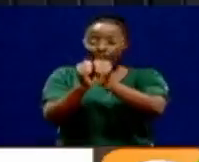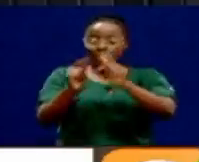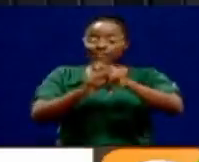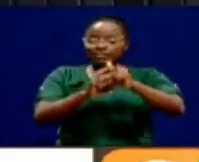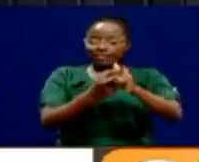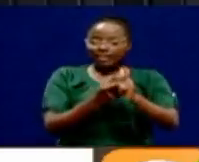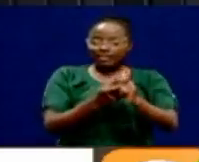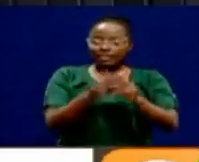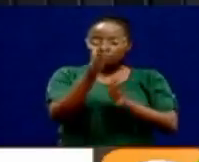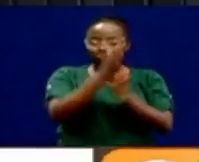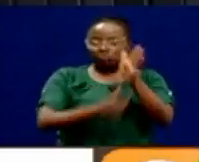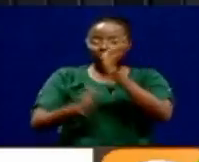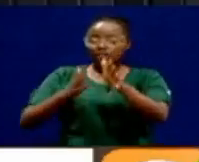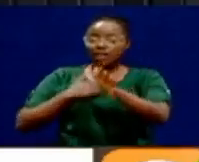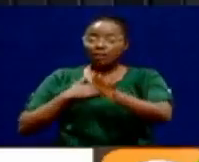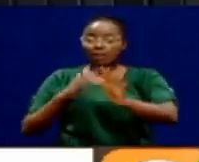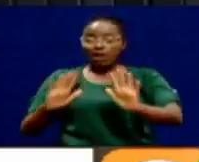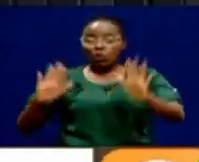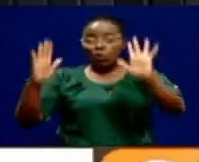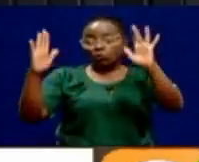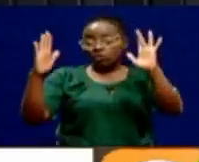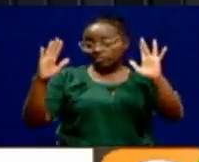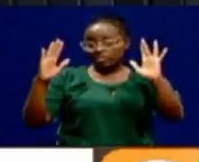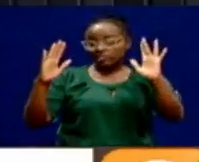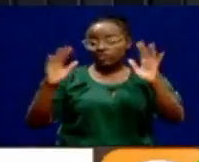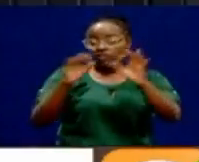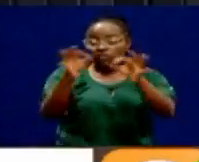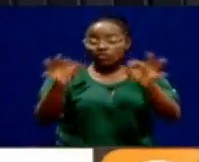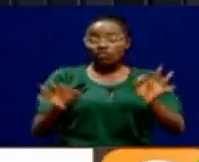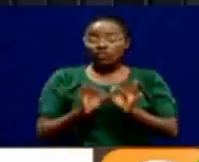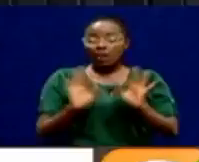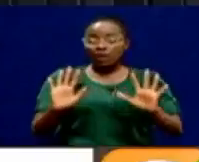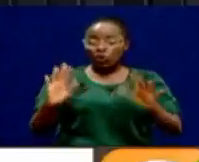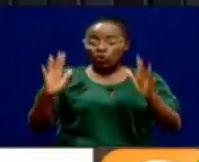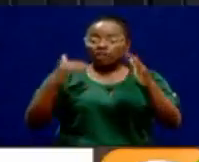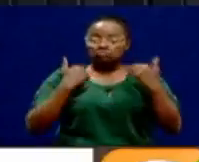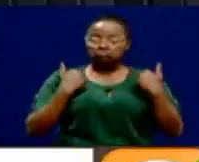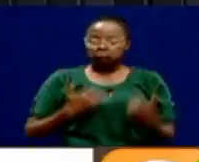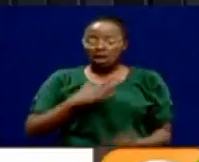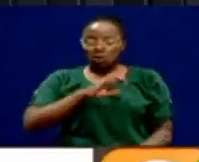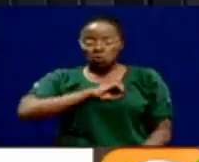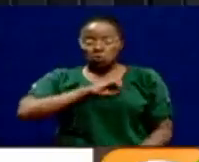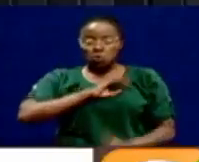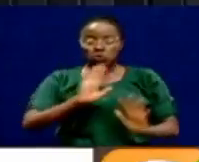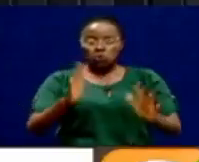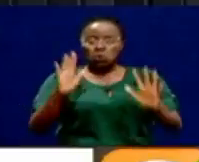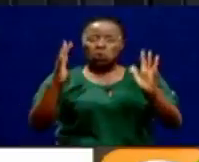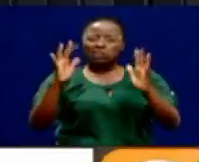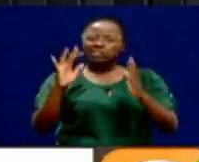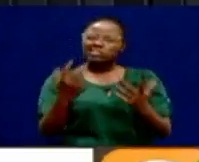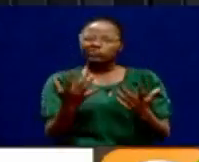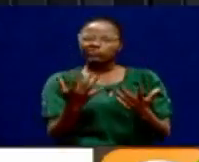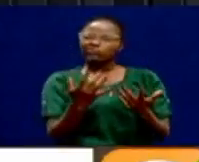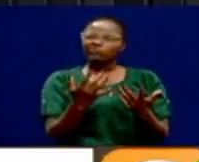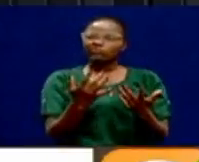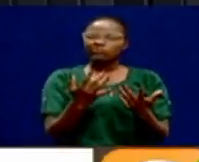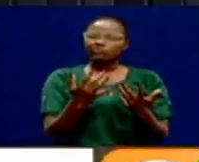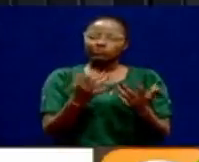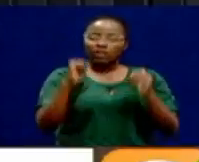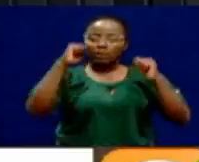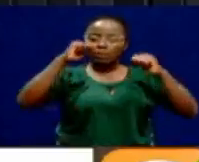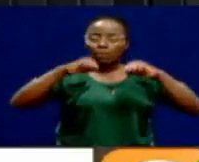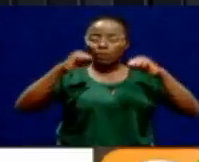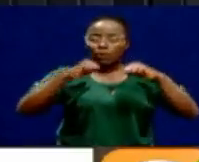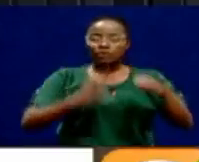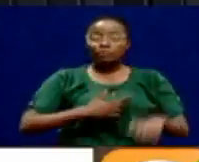started planning my holidays, our family holidays and my holidays, around being